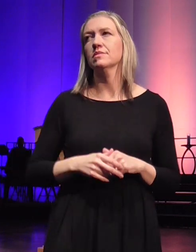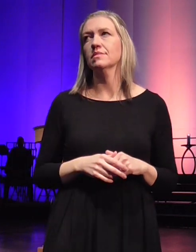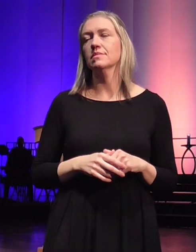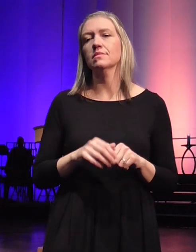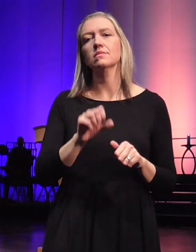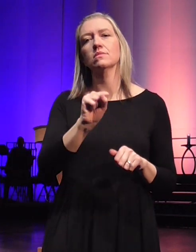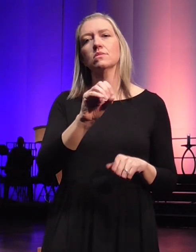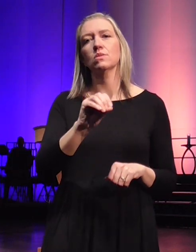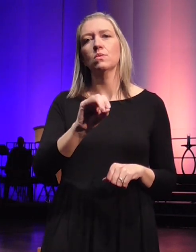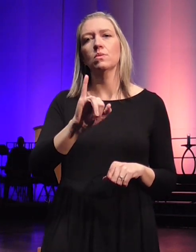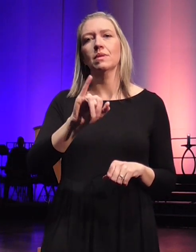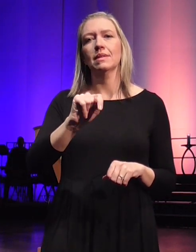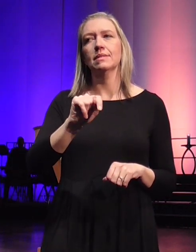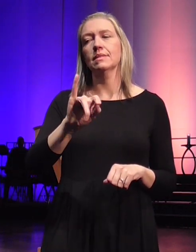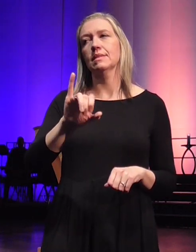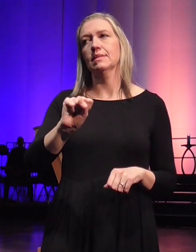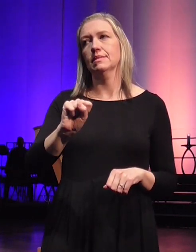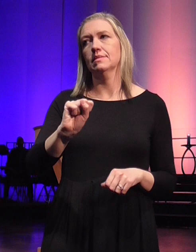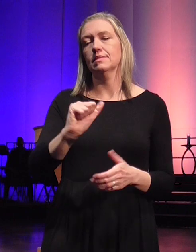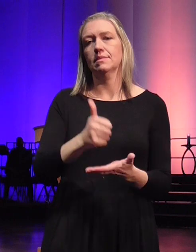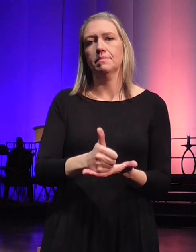And so it is. Amen.